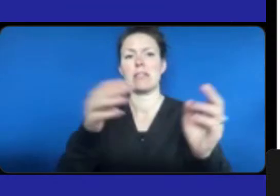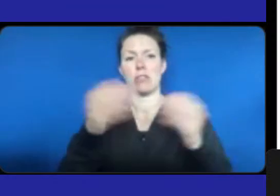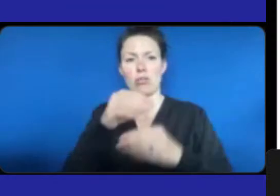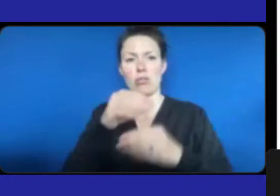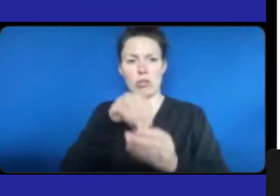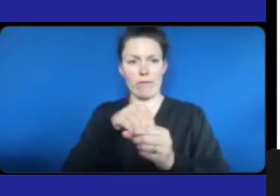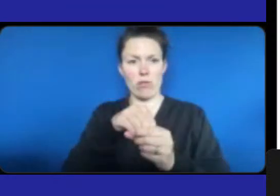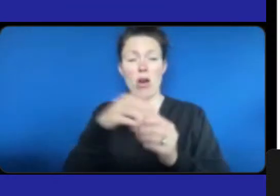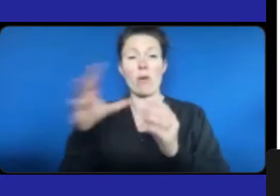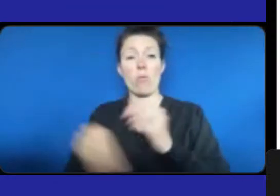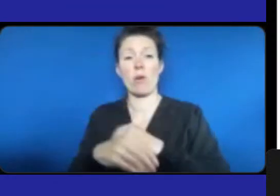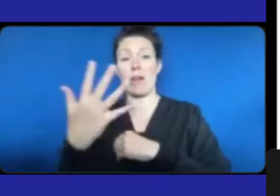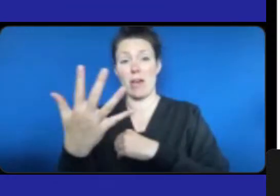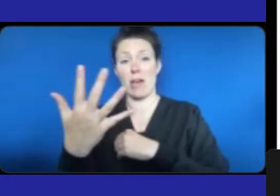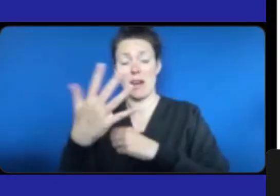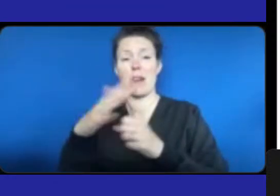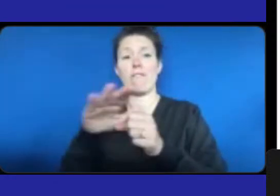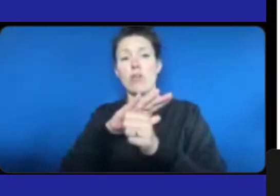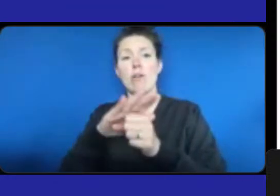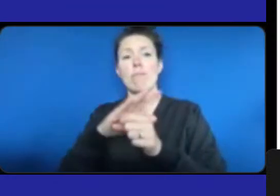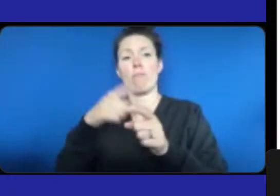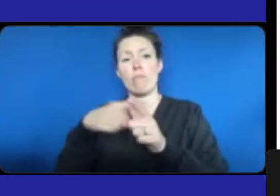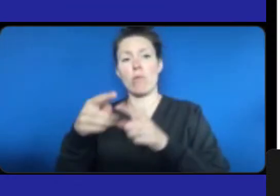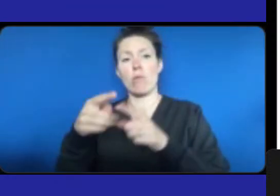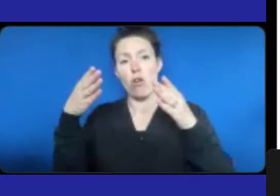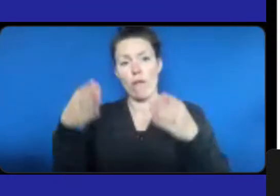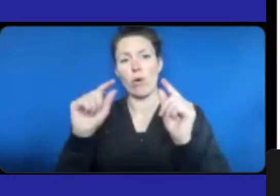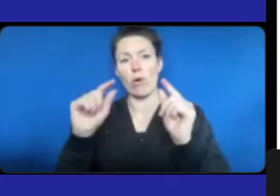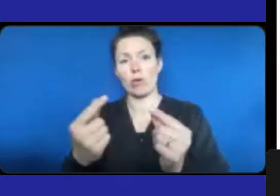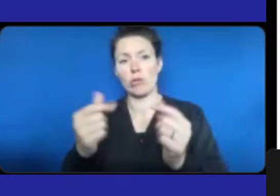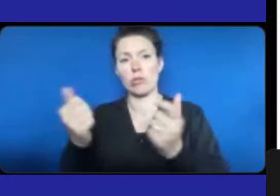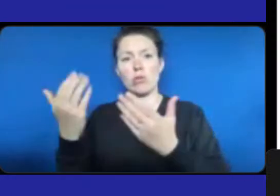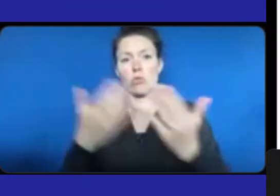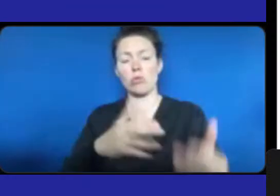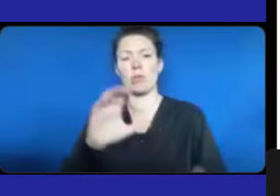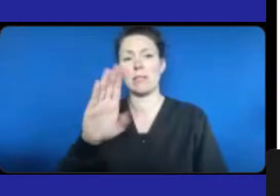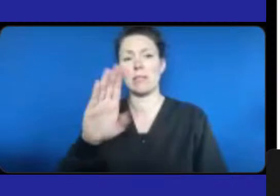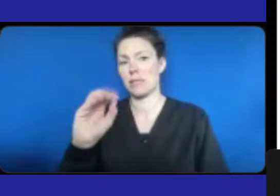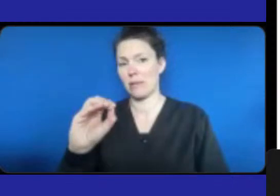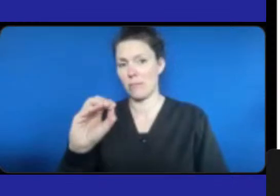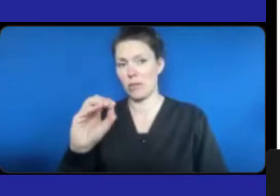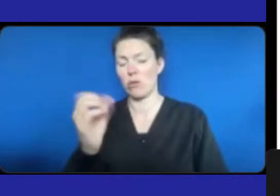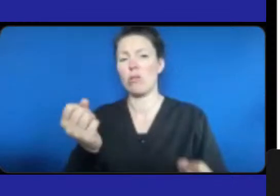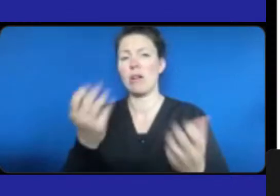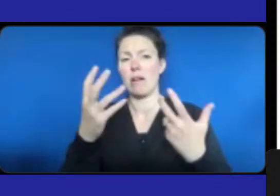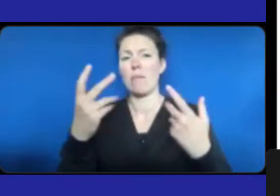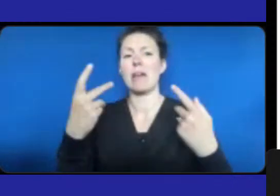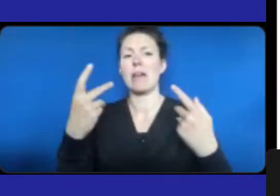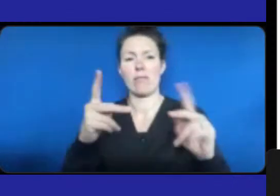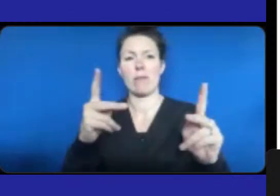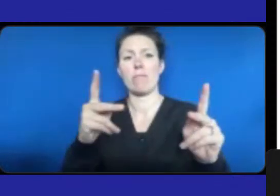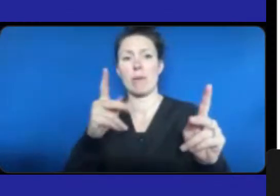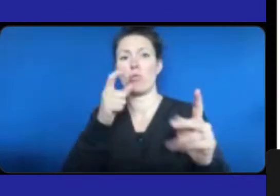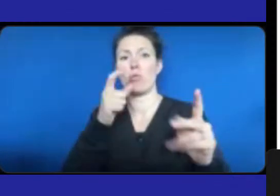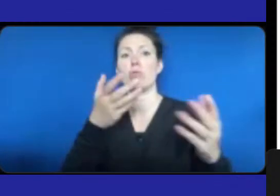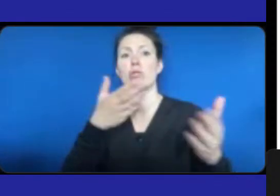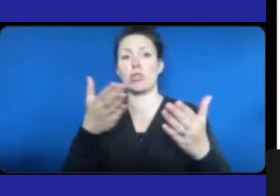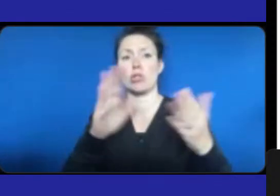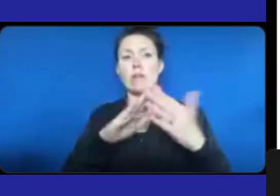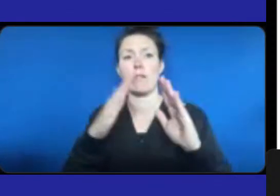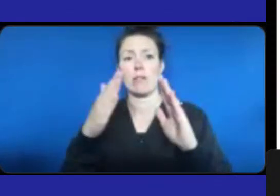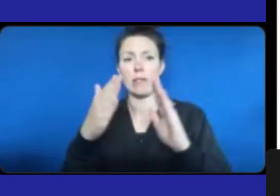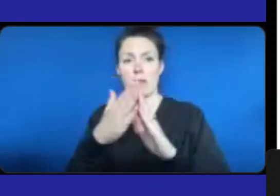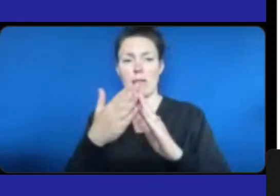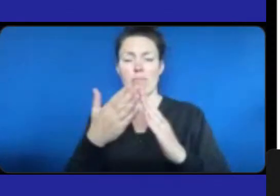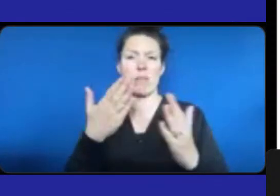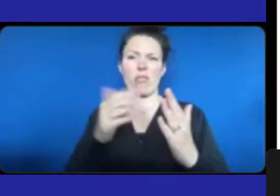5 borough-wide focus groups so we could bring in the CBOs, many of the parties that serve our communities that are not per se healthcare